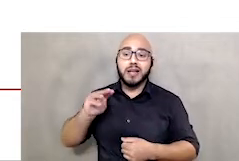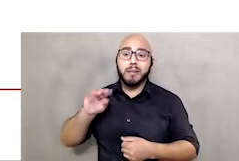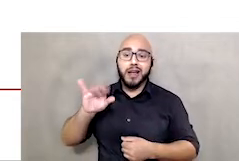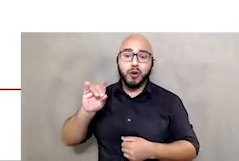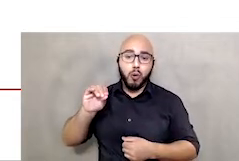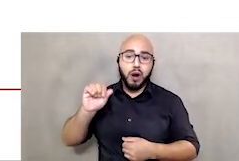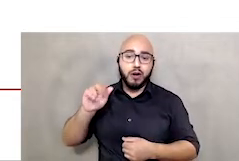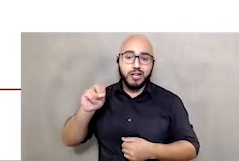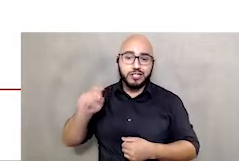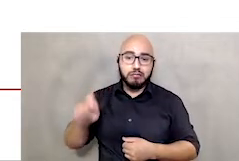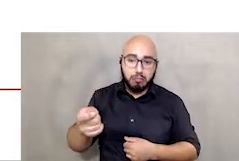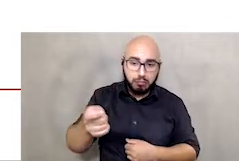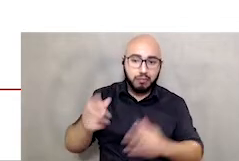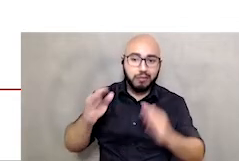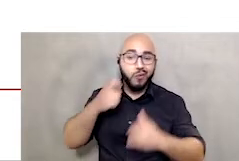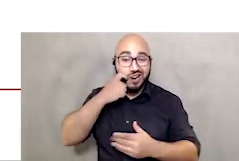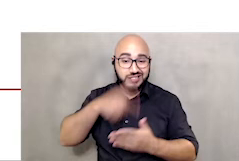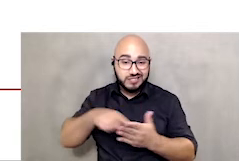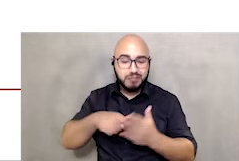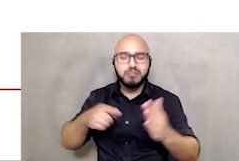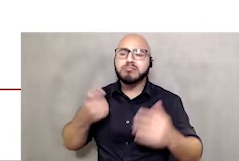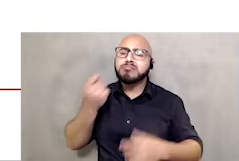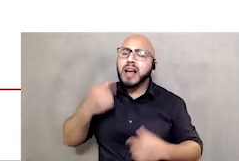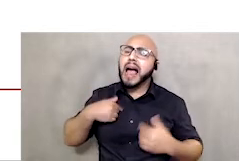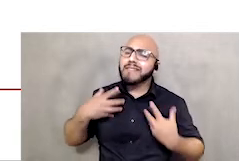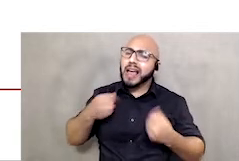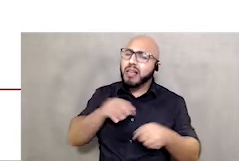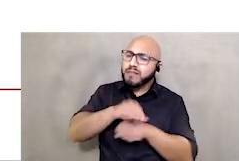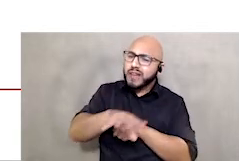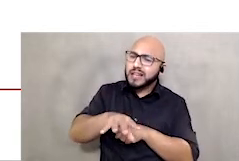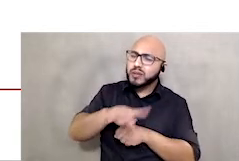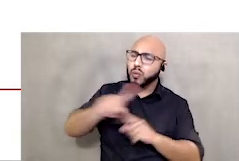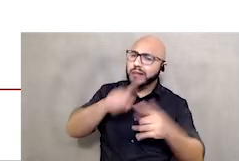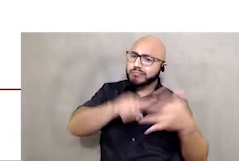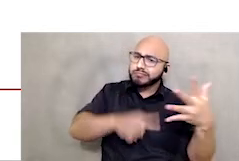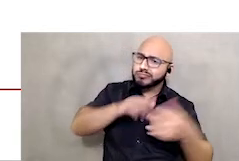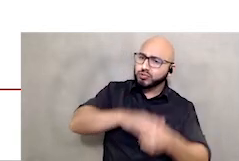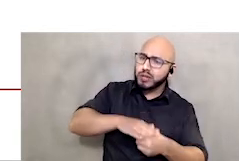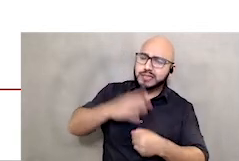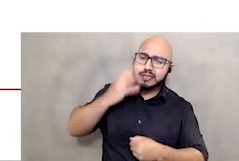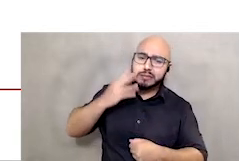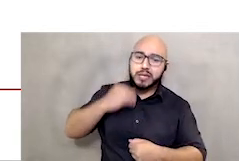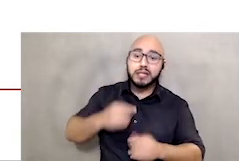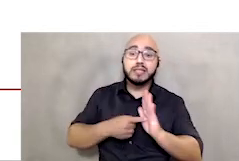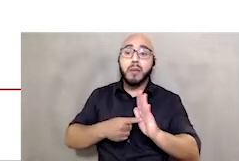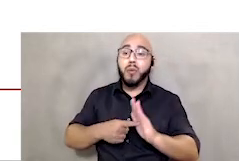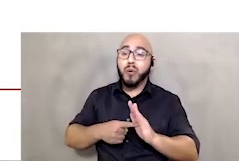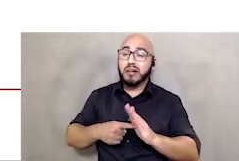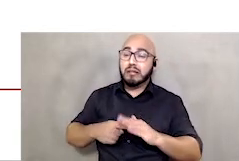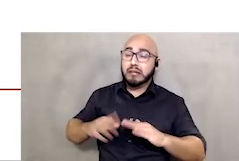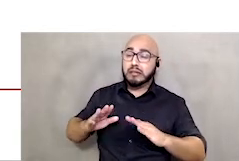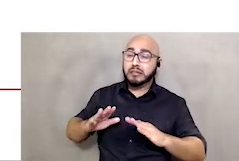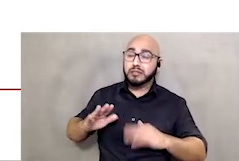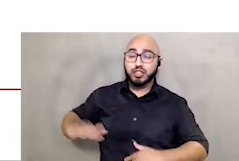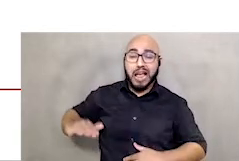for experiencing these types of stress, such as childhood asthma, substance abuse, and obesity